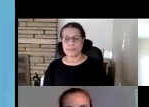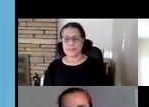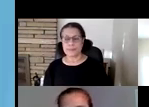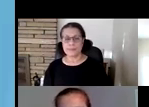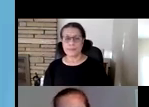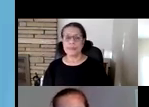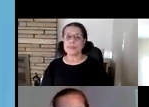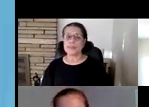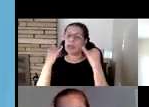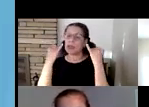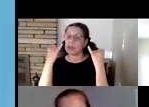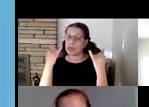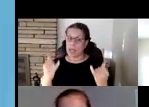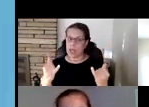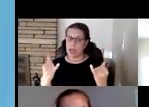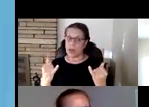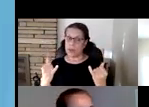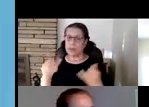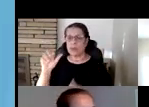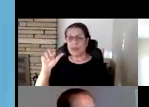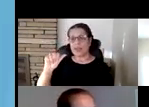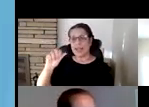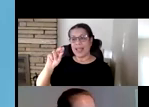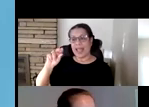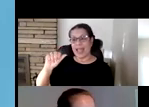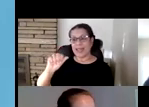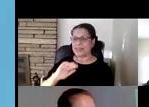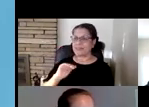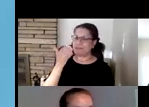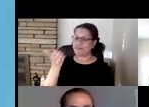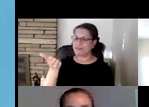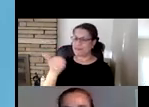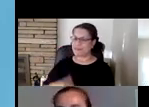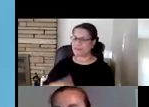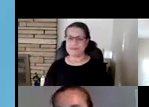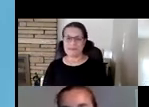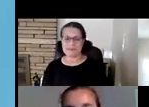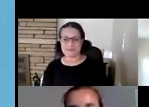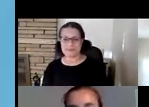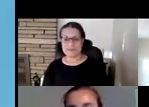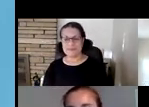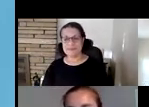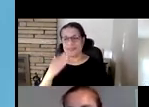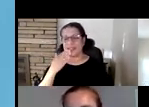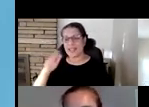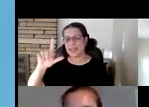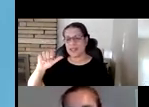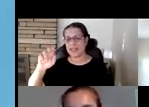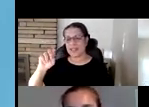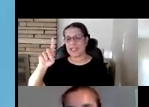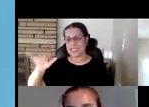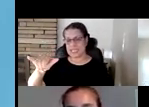I'm now going to turn it over to Anna. Please take it away. Thank you, Lindsay, and good evening,